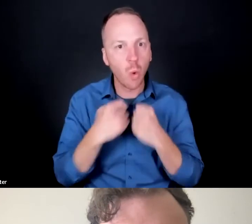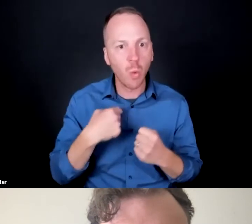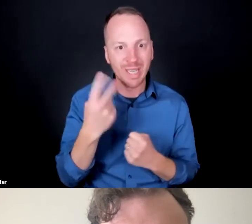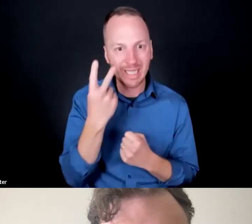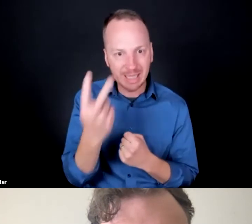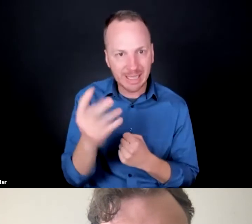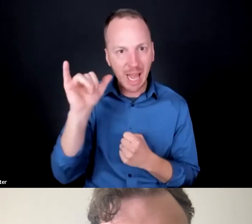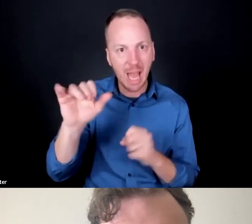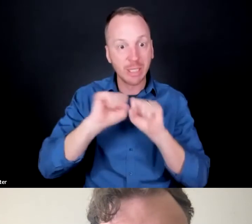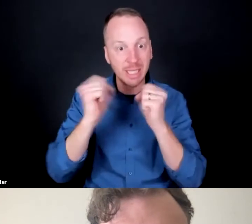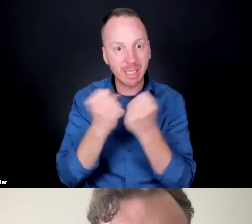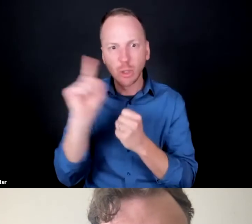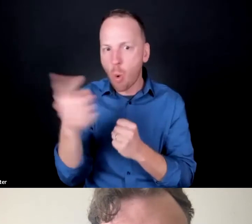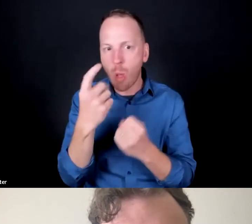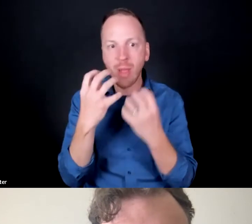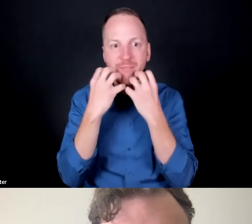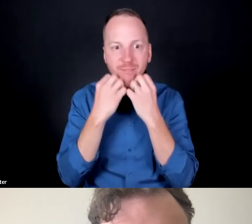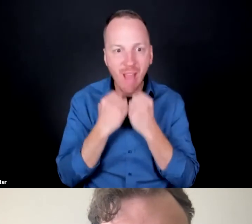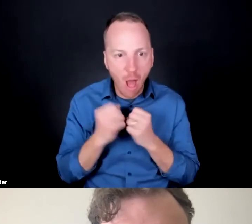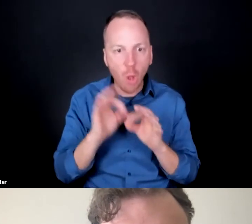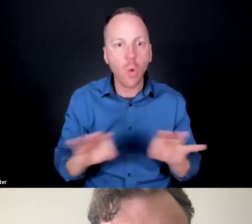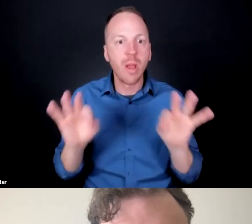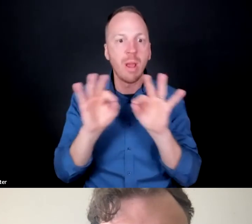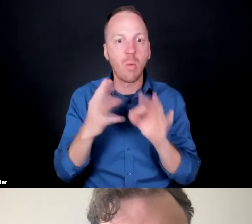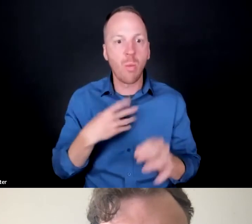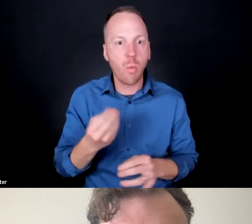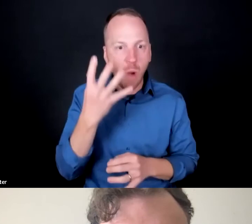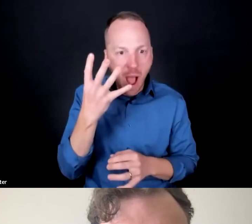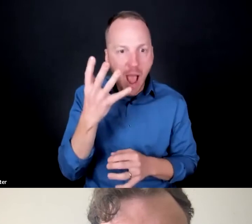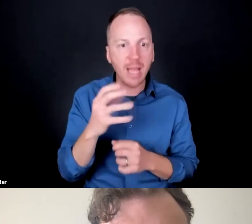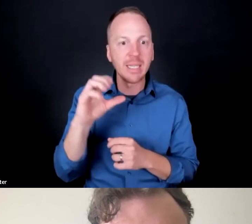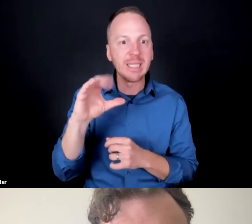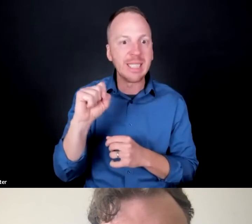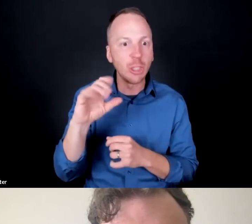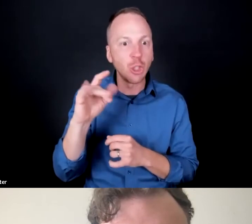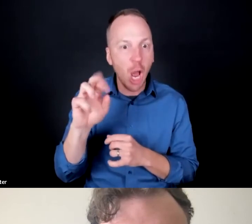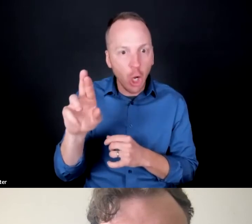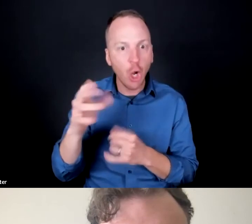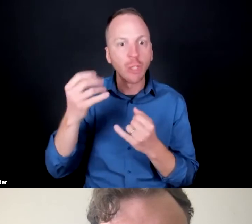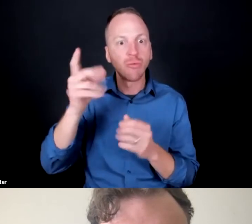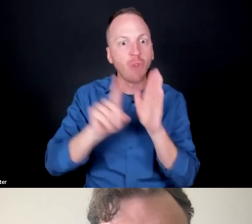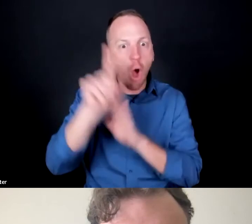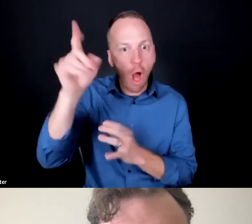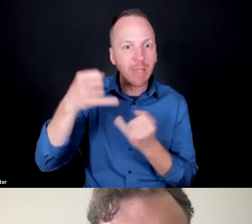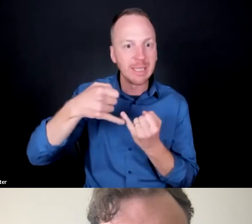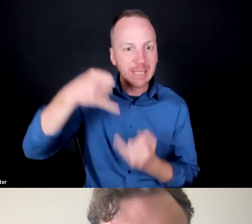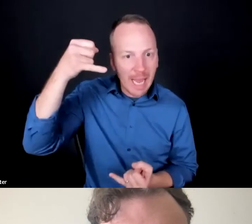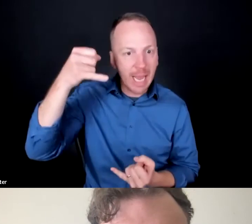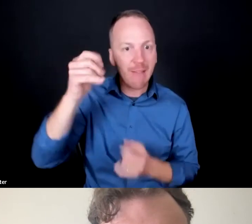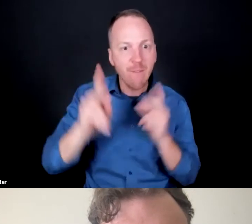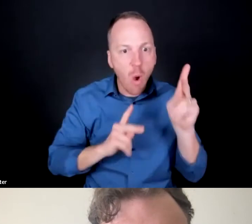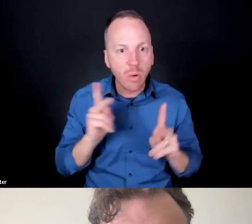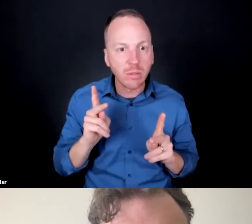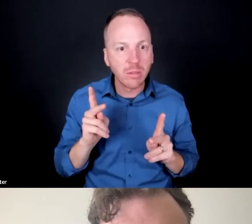that society's only valuing like white, cisgender, tall, skinny folks,